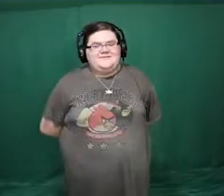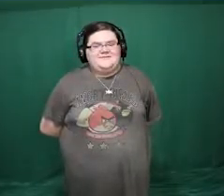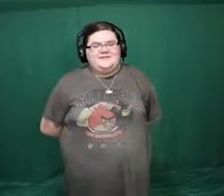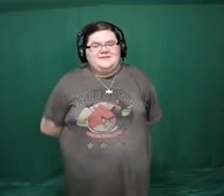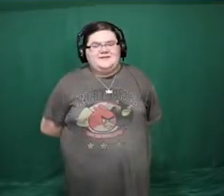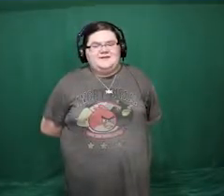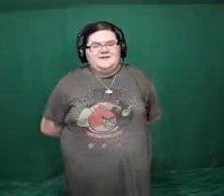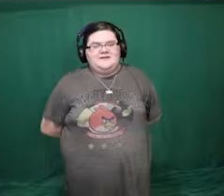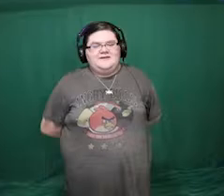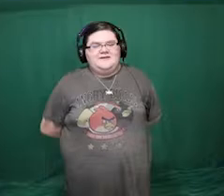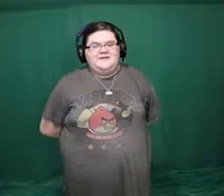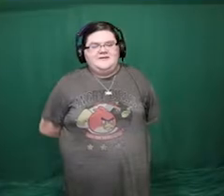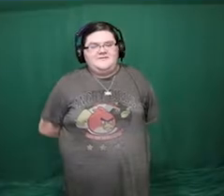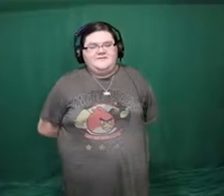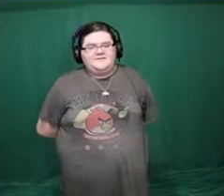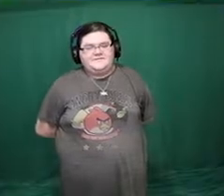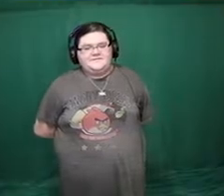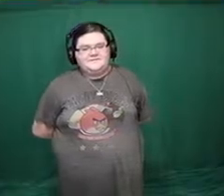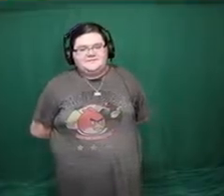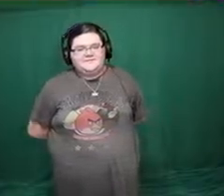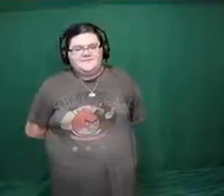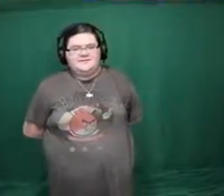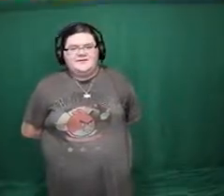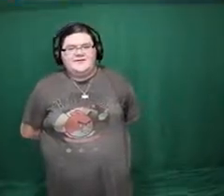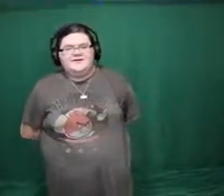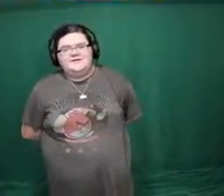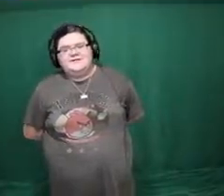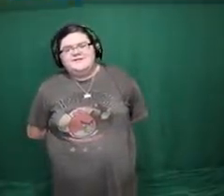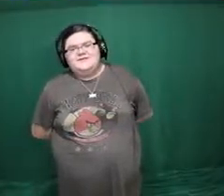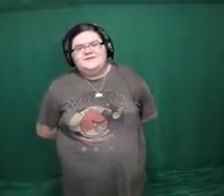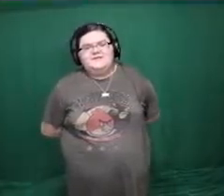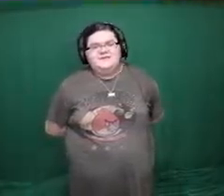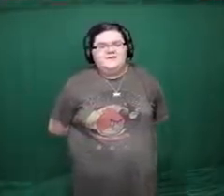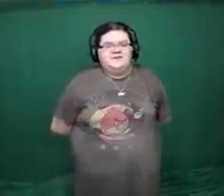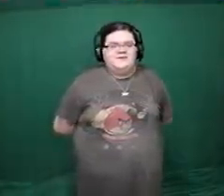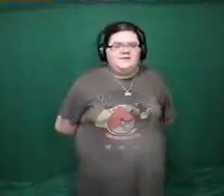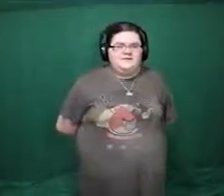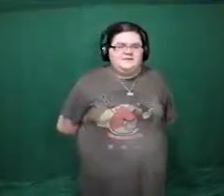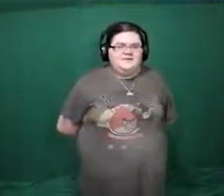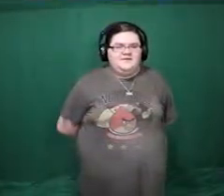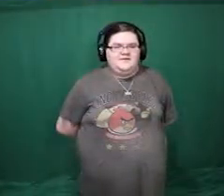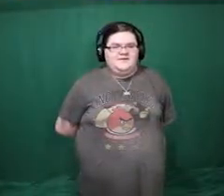Hey, yo. Someone I nearly got pushed off. I nearly got pushed off.